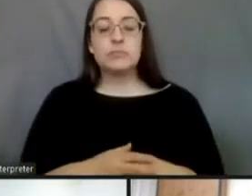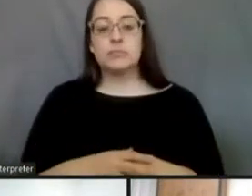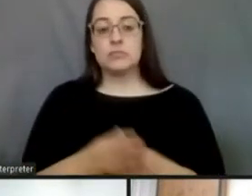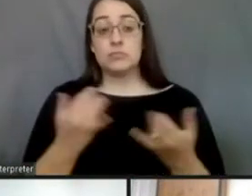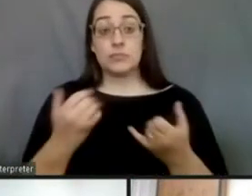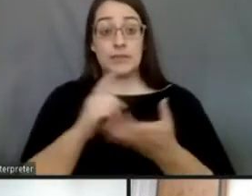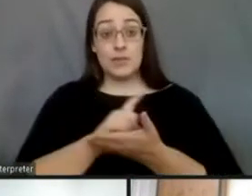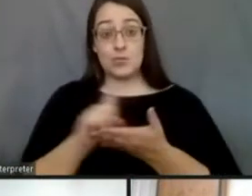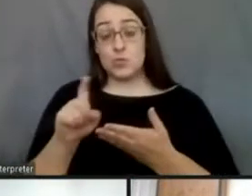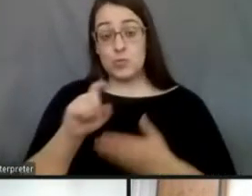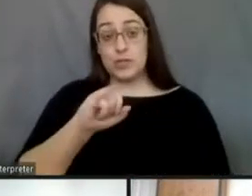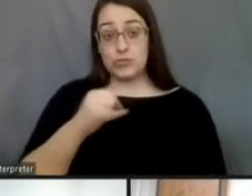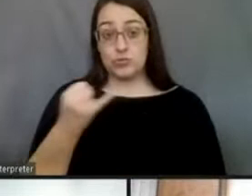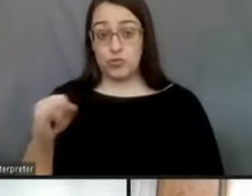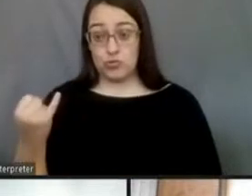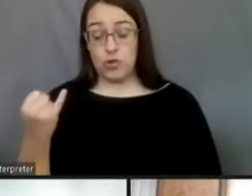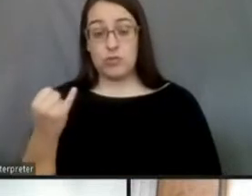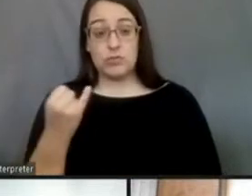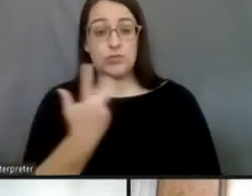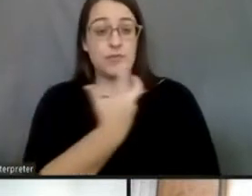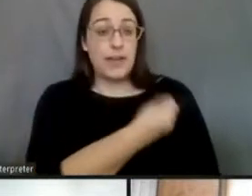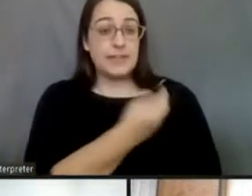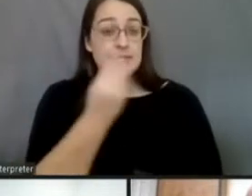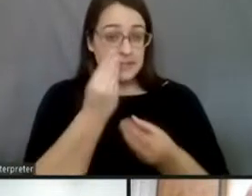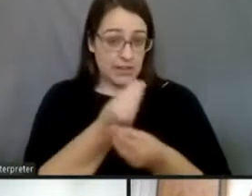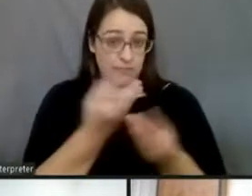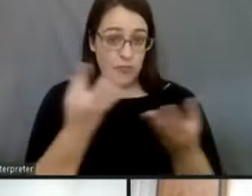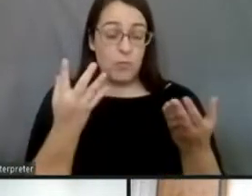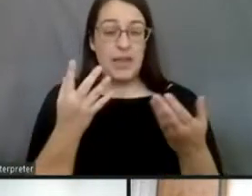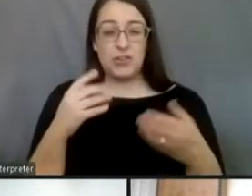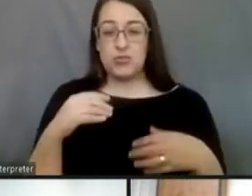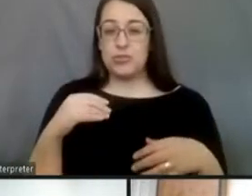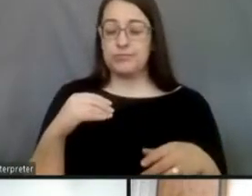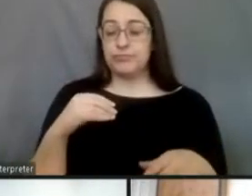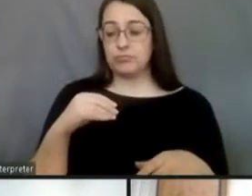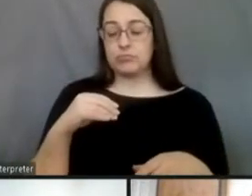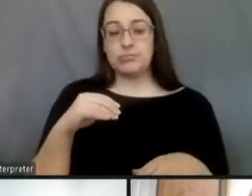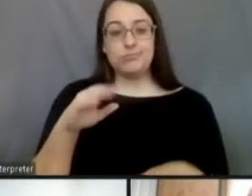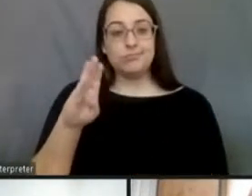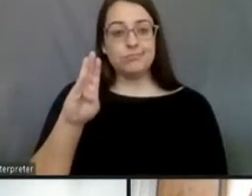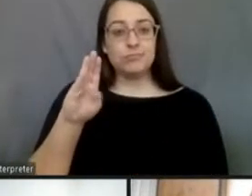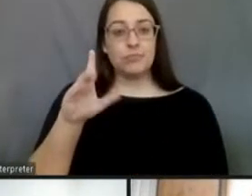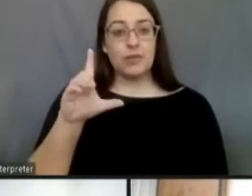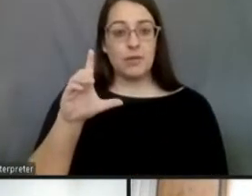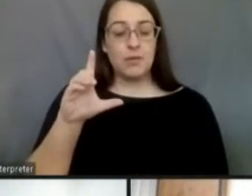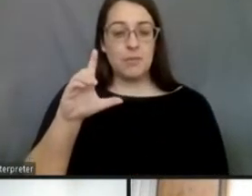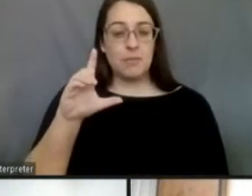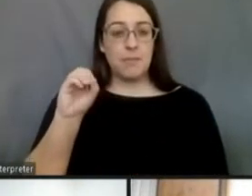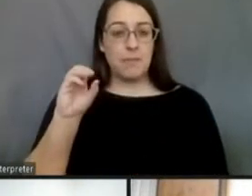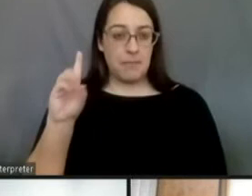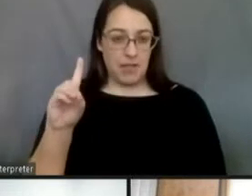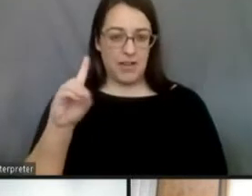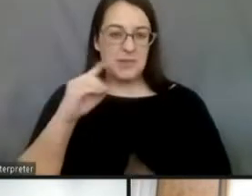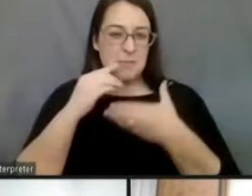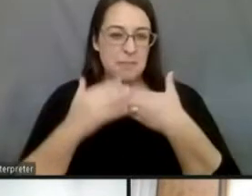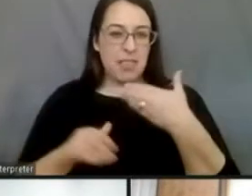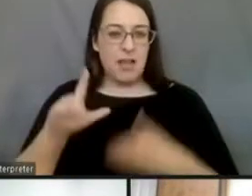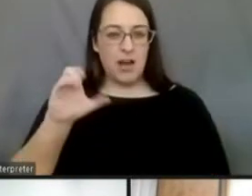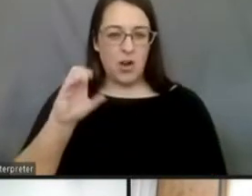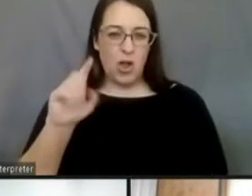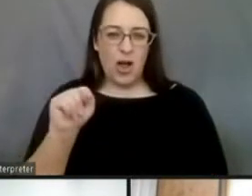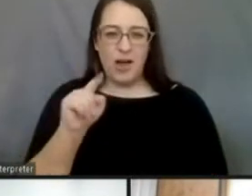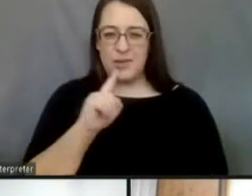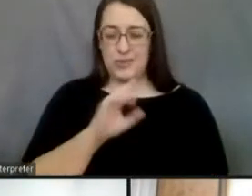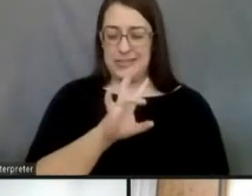about the Johnson & Johnson vaccine and the blood clots that occurred in a very small number of individuals out of nearly